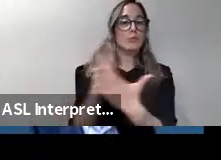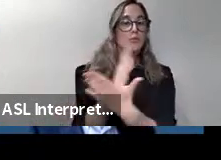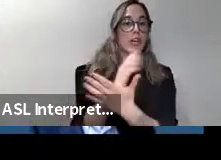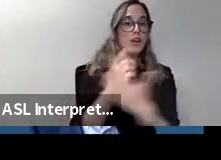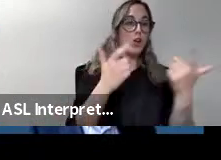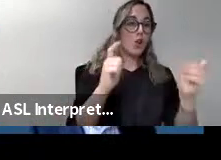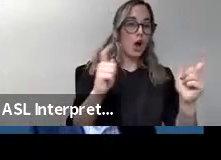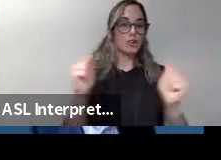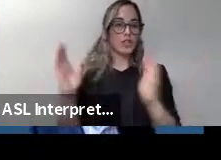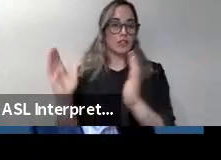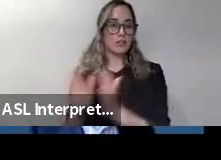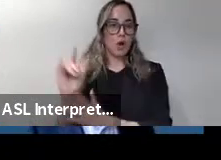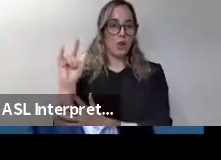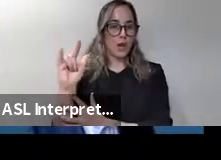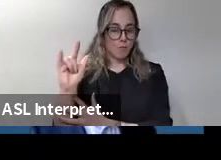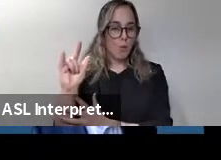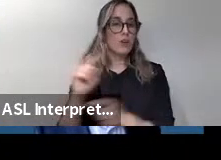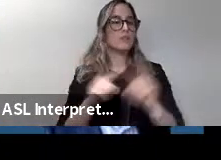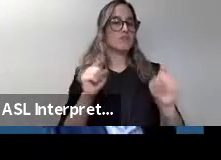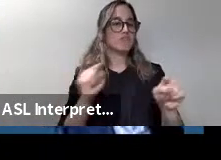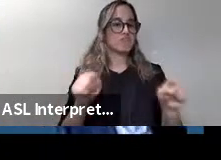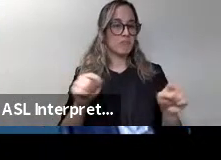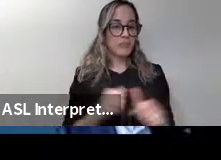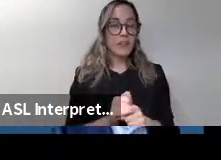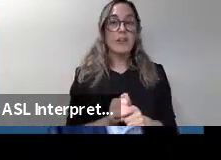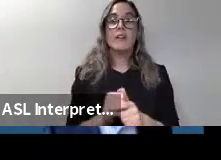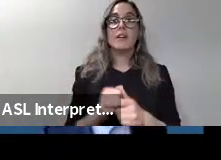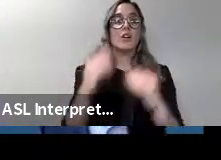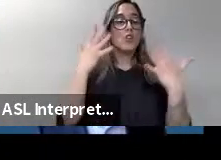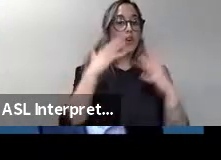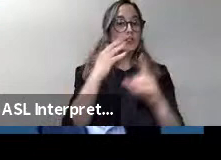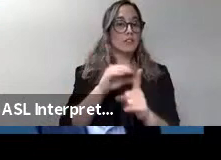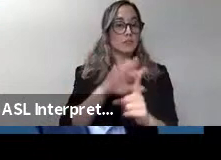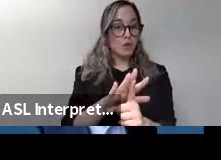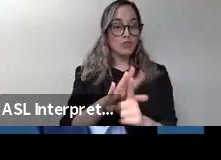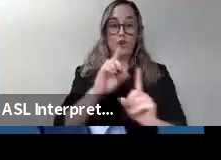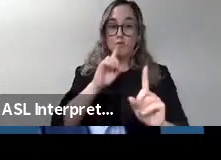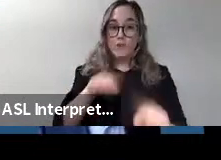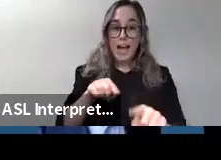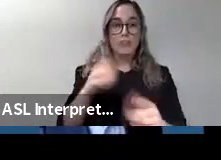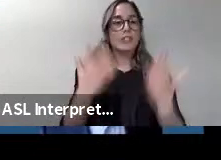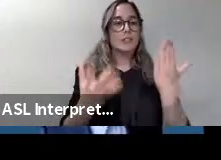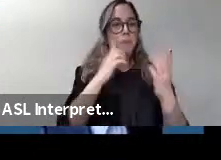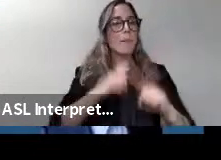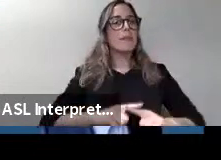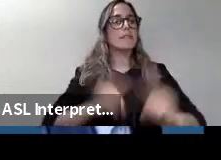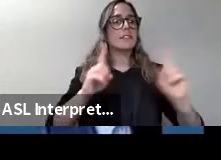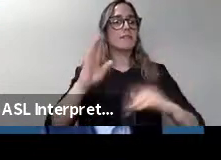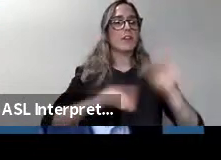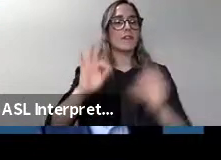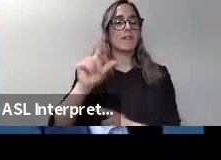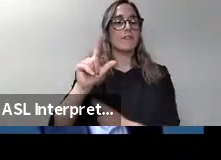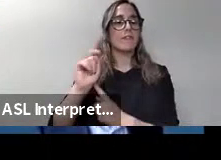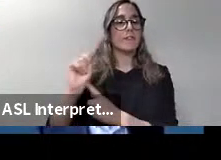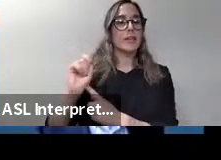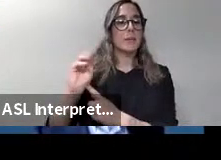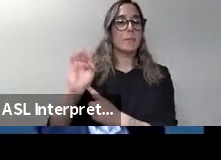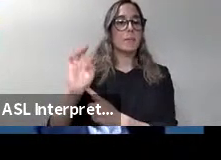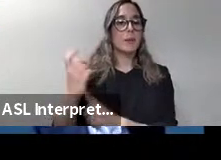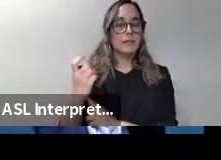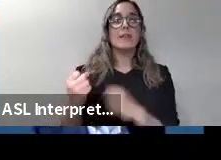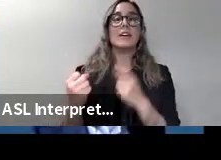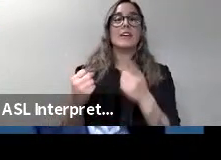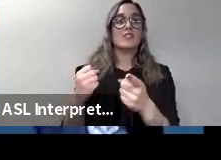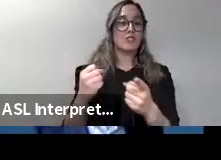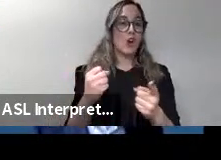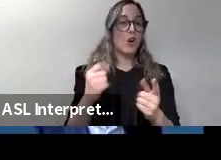airports. It is possible that for a given noise exposure, annoyance reactions may be different depending on fleet mix. Smaller, lighter aircraft generally